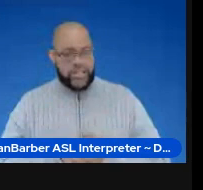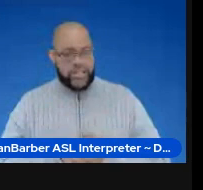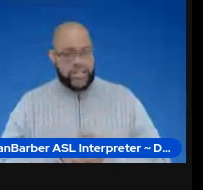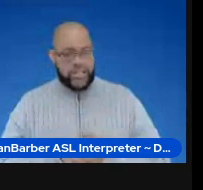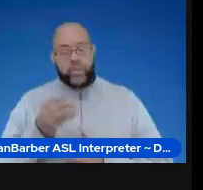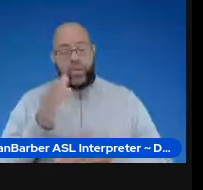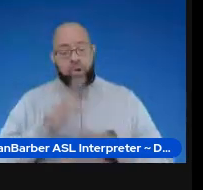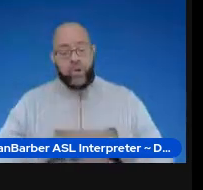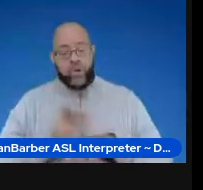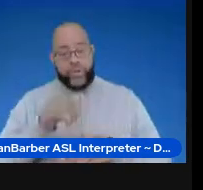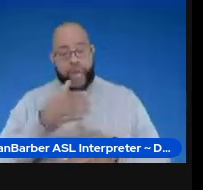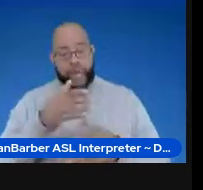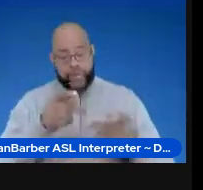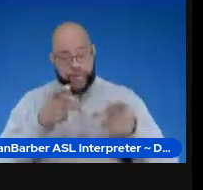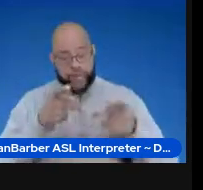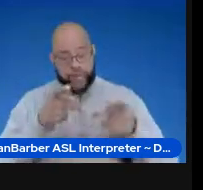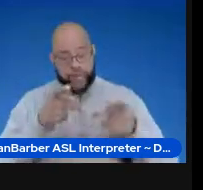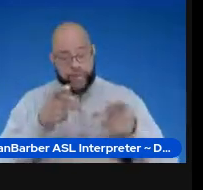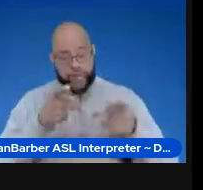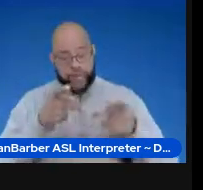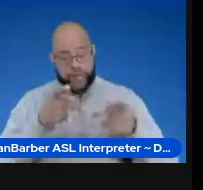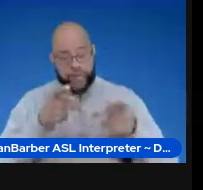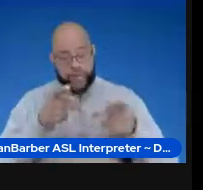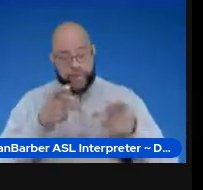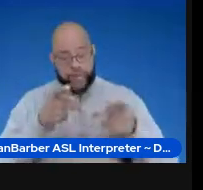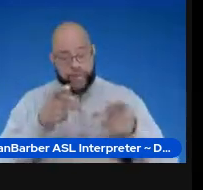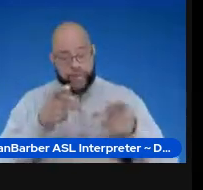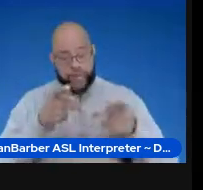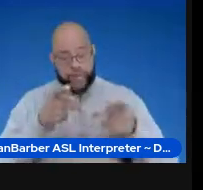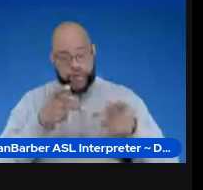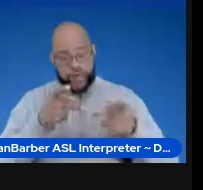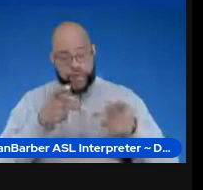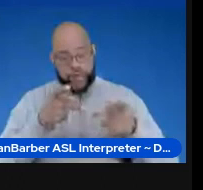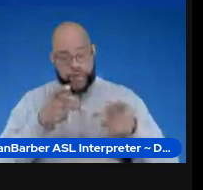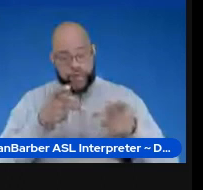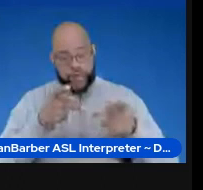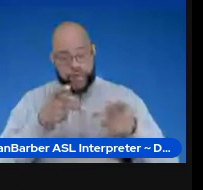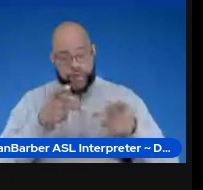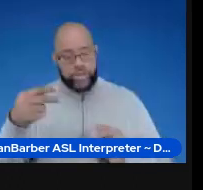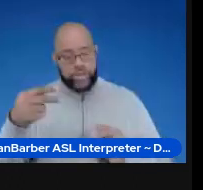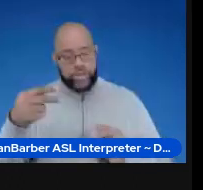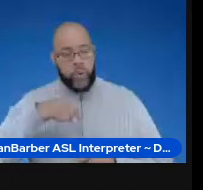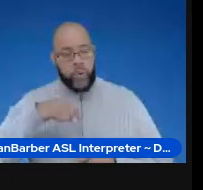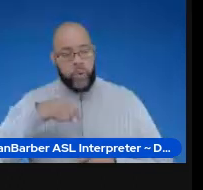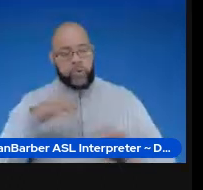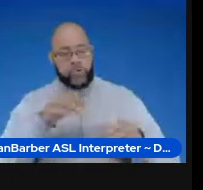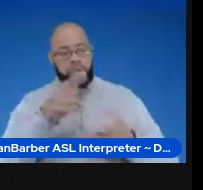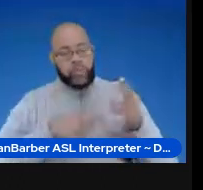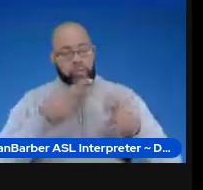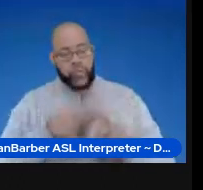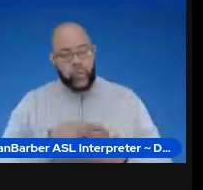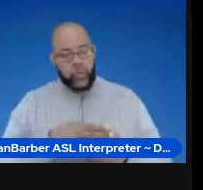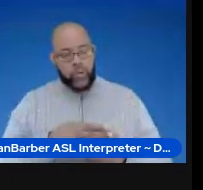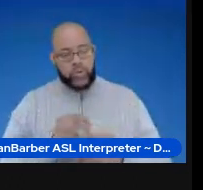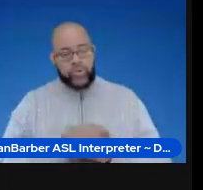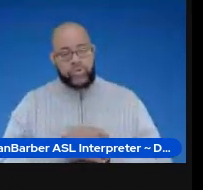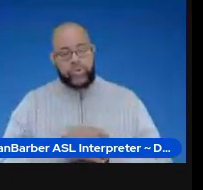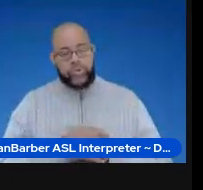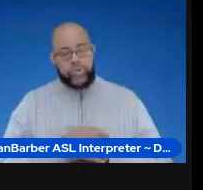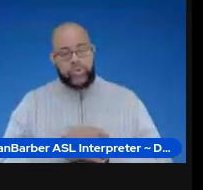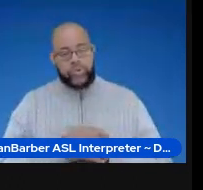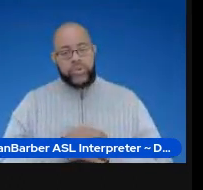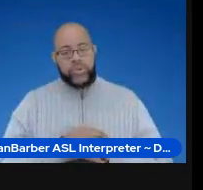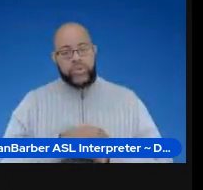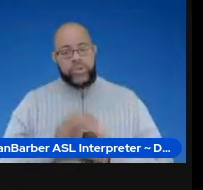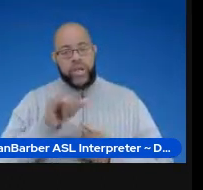the position or the location of the protein, we conducted what is called Western blots,